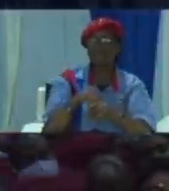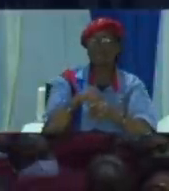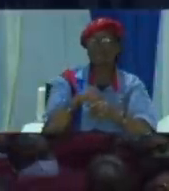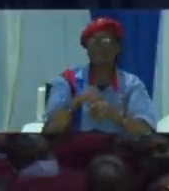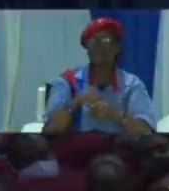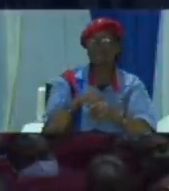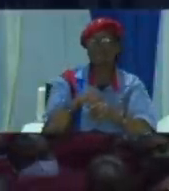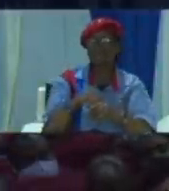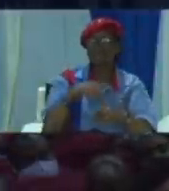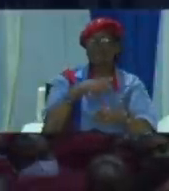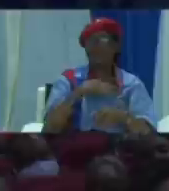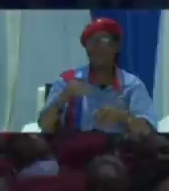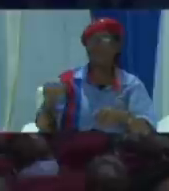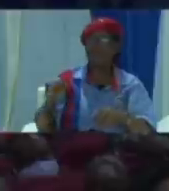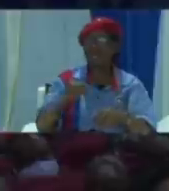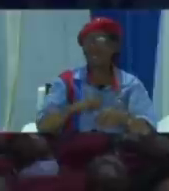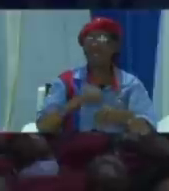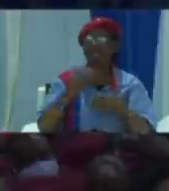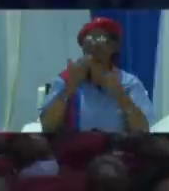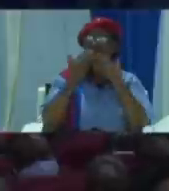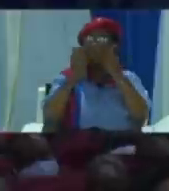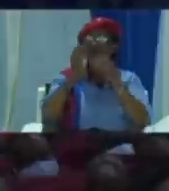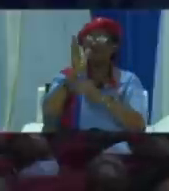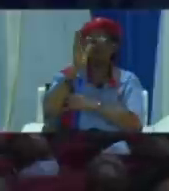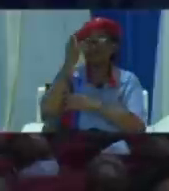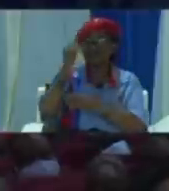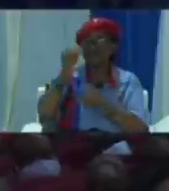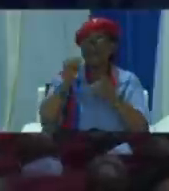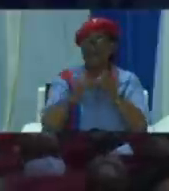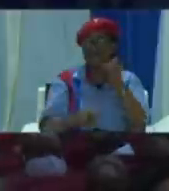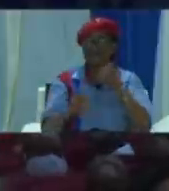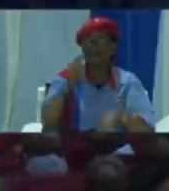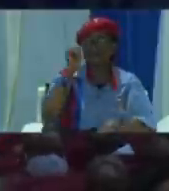I thank God for the last testimony we had.